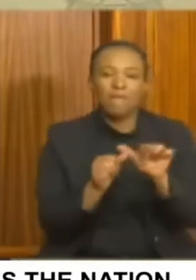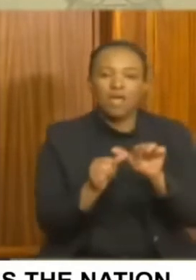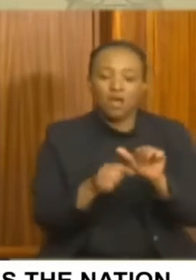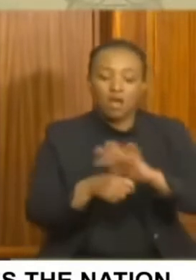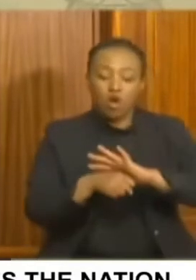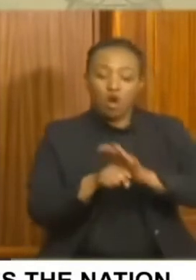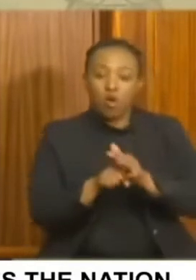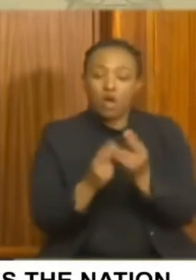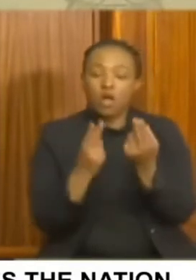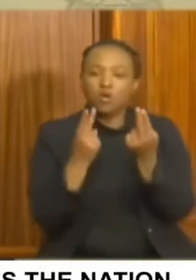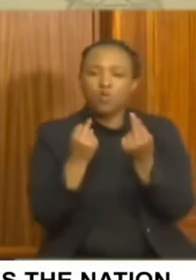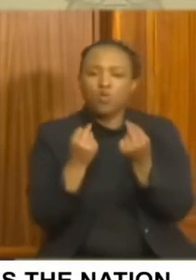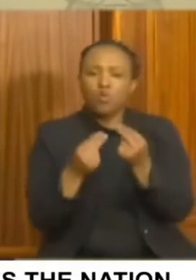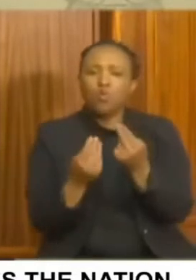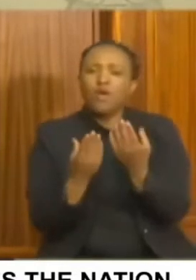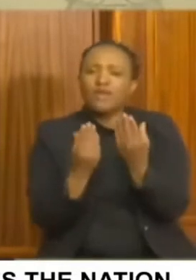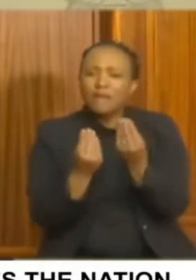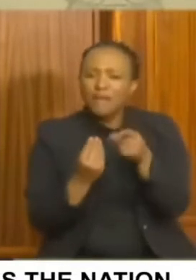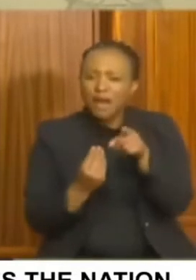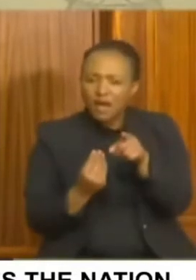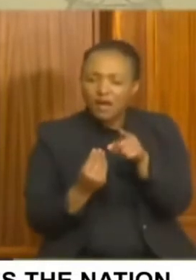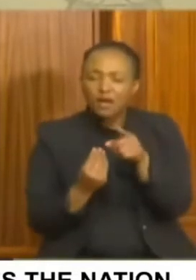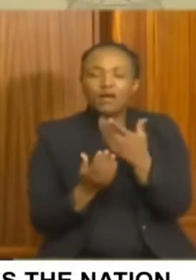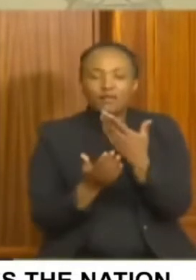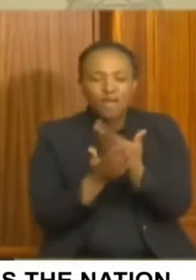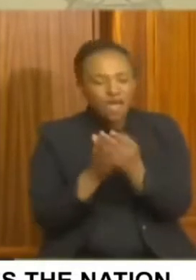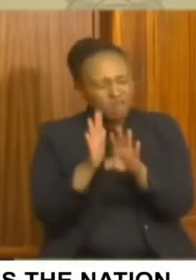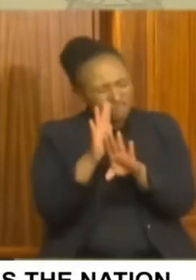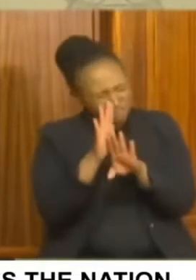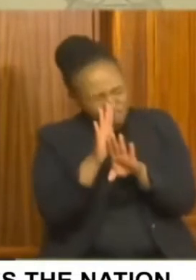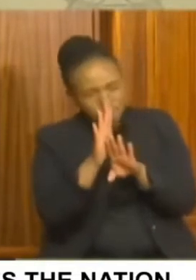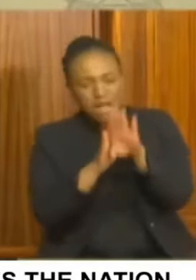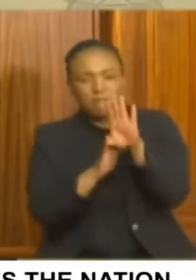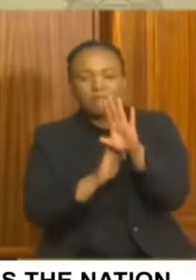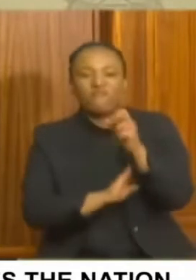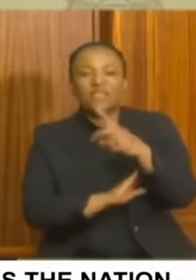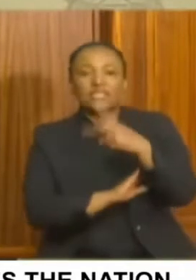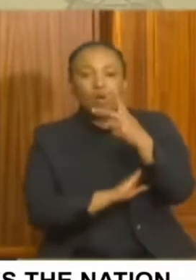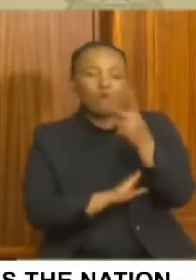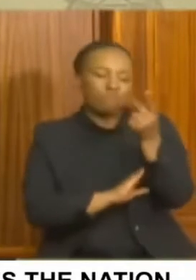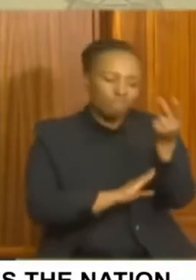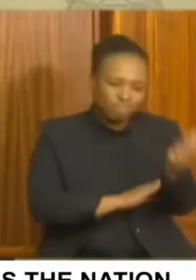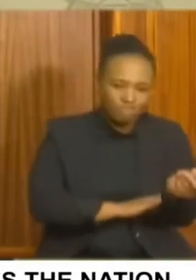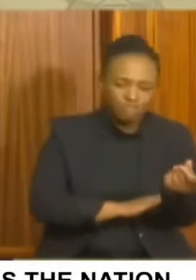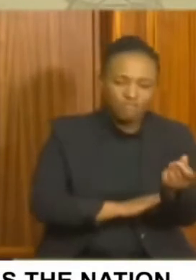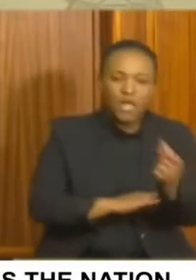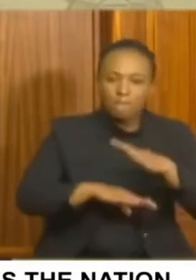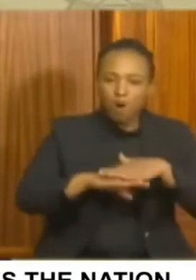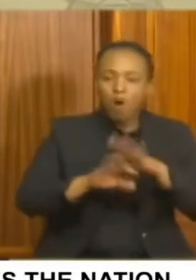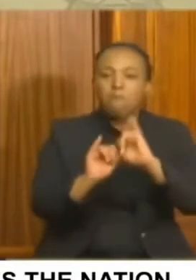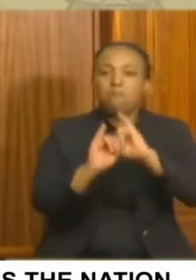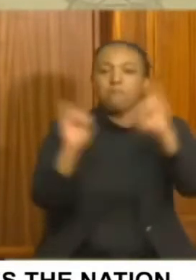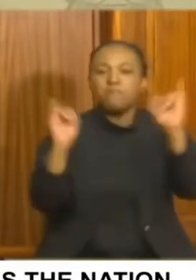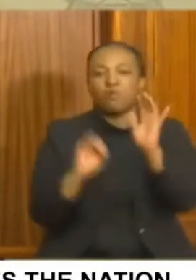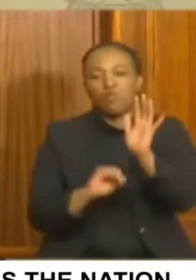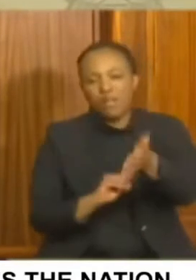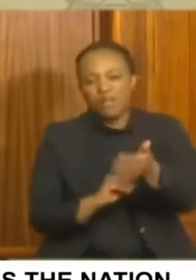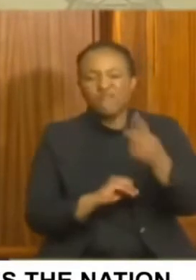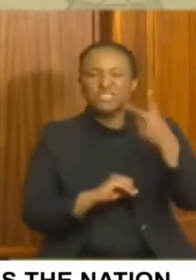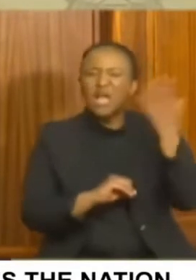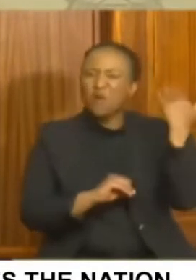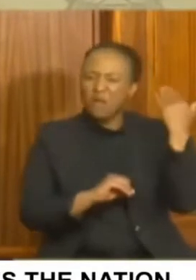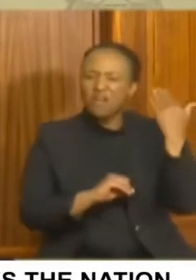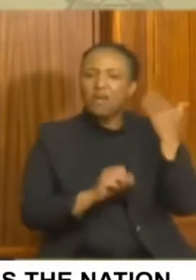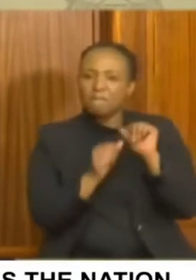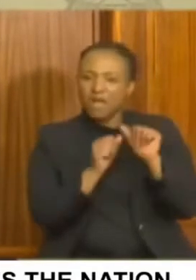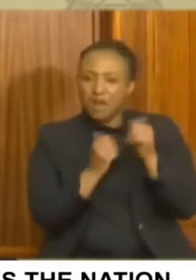new cases in Gauteng will surpass the peak of the second wave. That sounds like science. You should stop doing that. Private hospitals